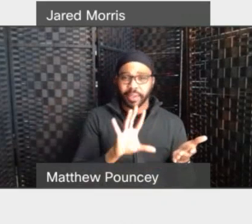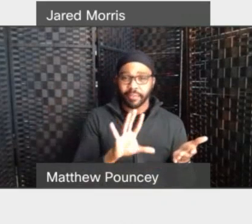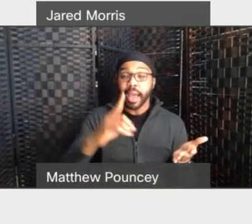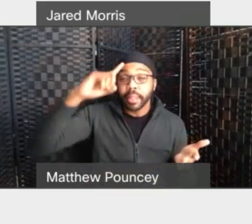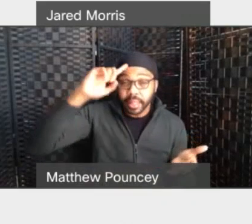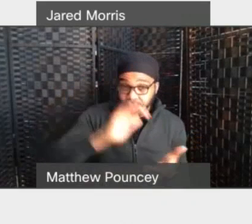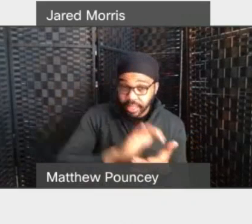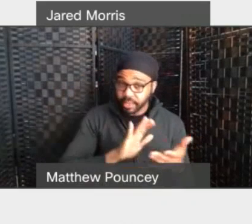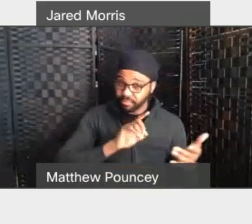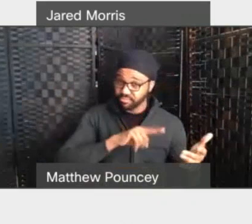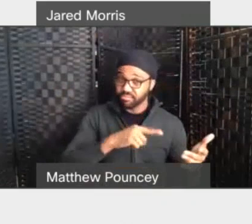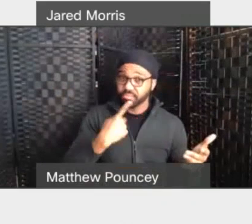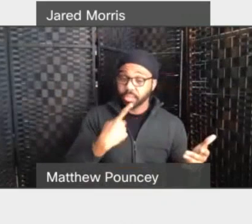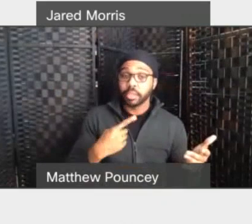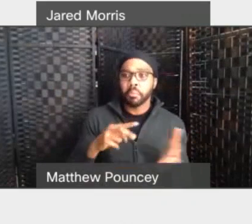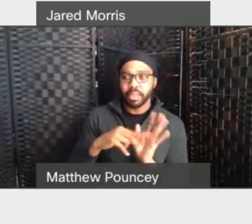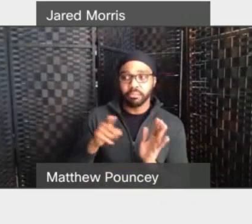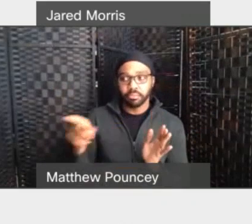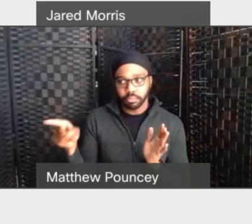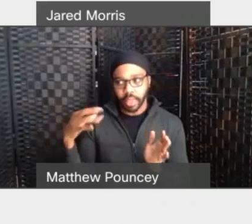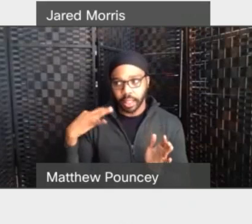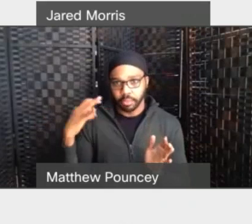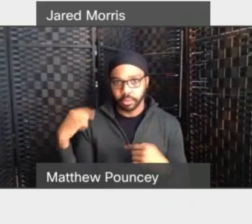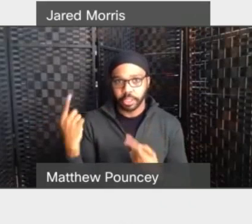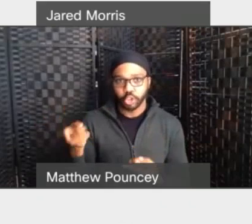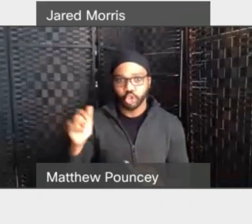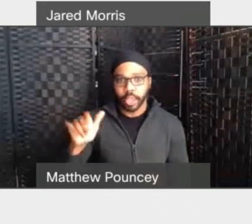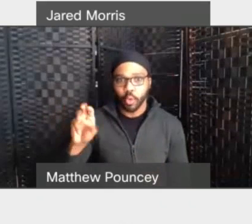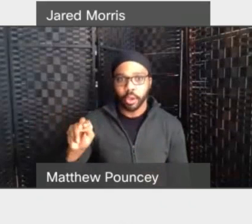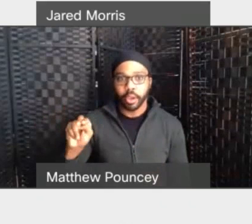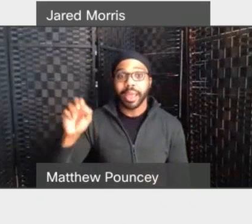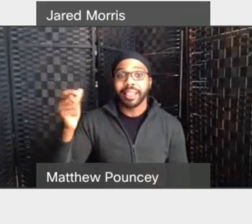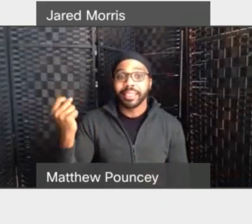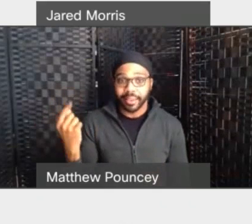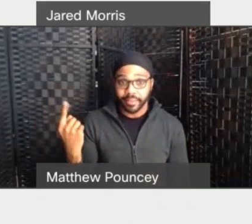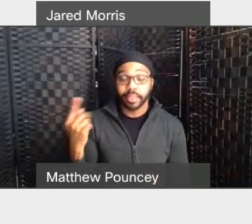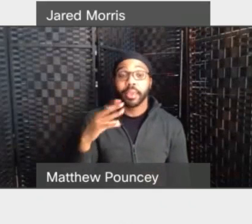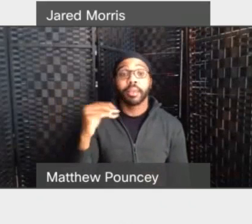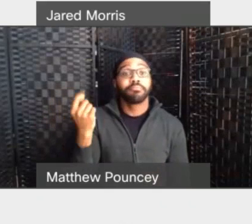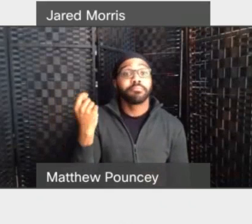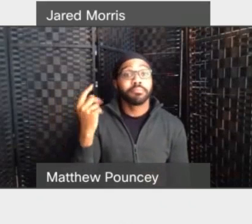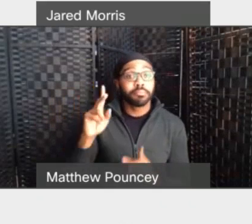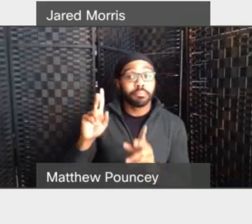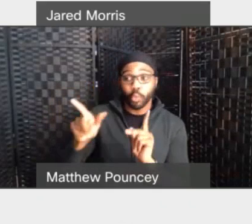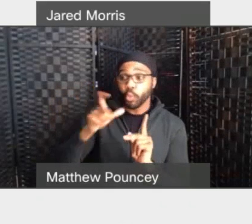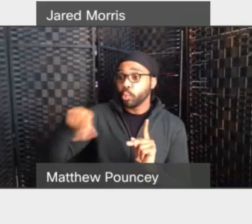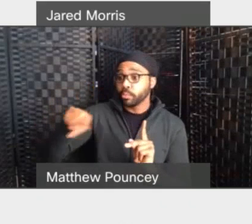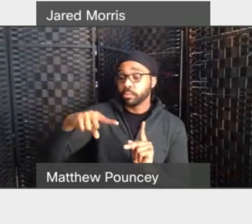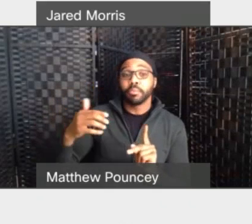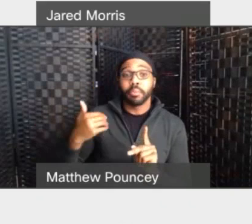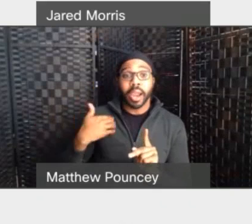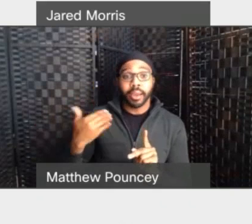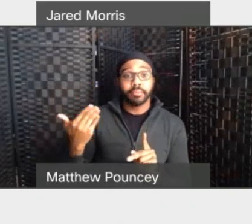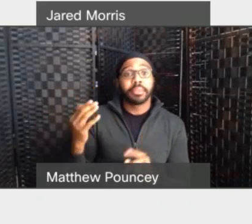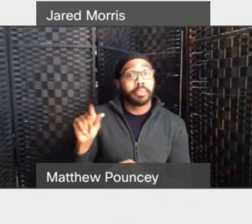is. And so those folks have been eligible since January 11th. And then people with disabilities in the waiver may or may